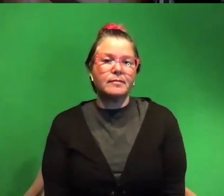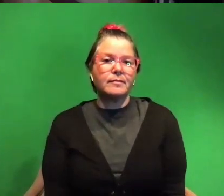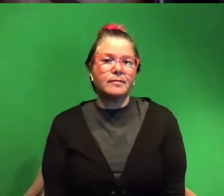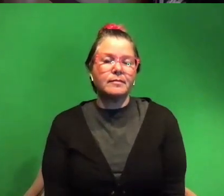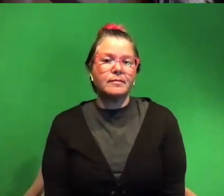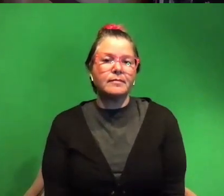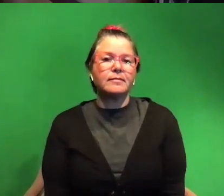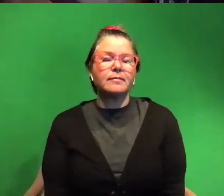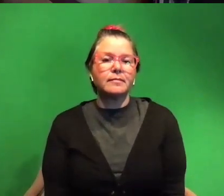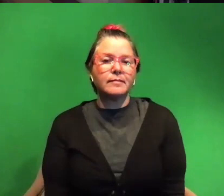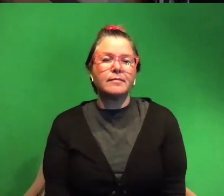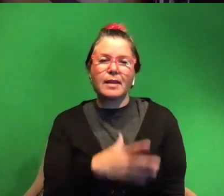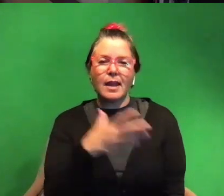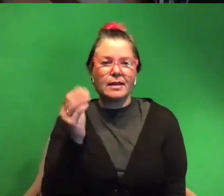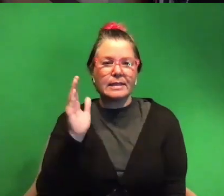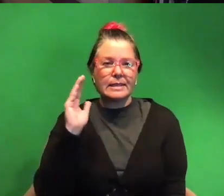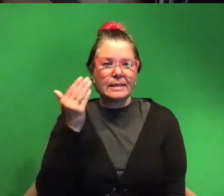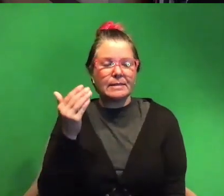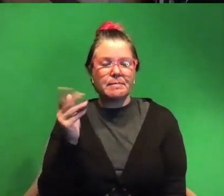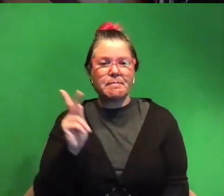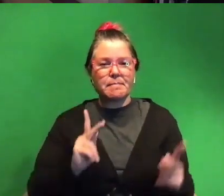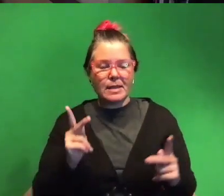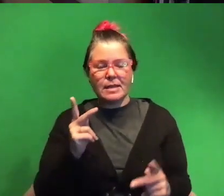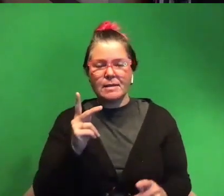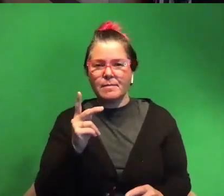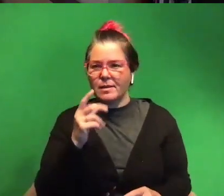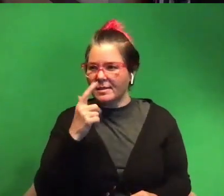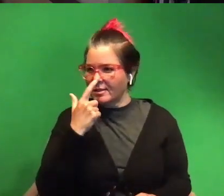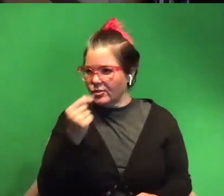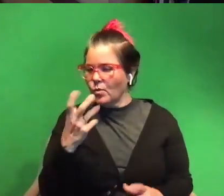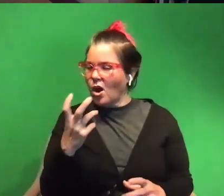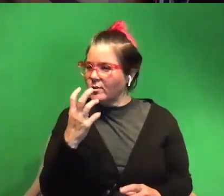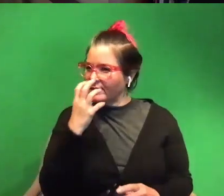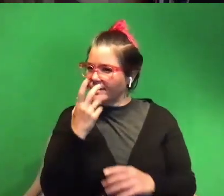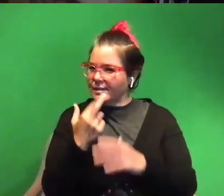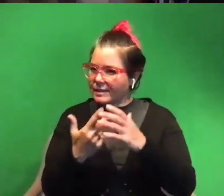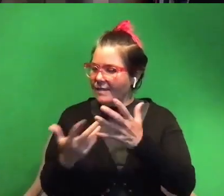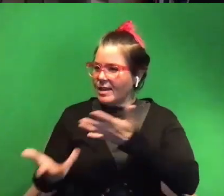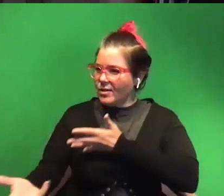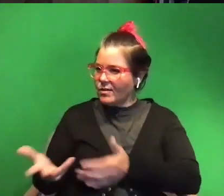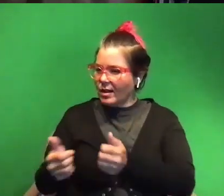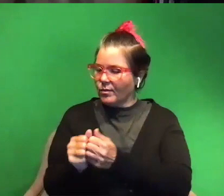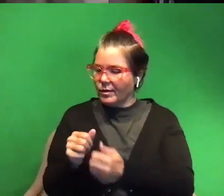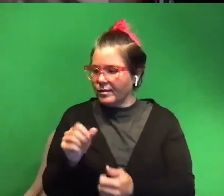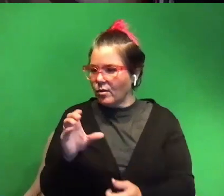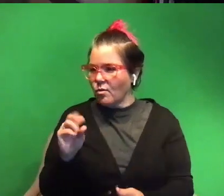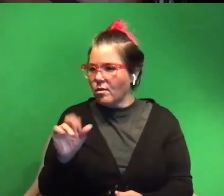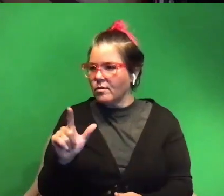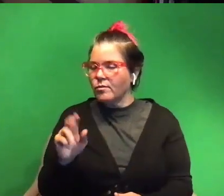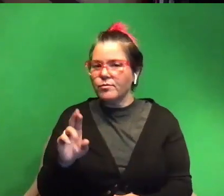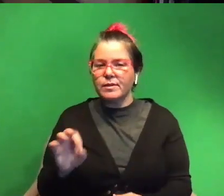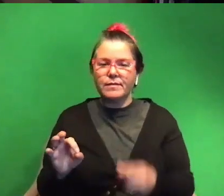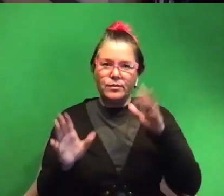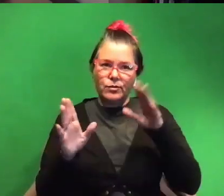Yeah, and it sounds like actually a lot of people are really interested in learning to dive and maybe interacting with these coral reefs, and it's great